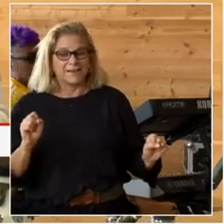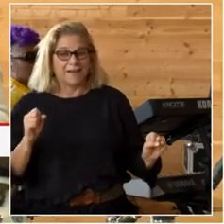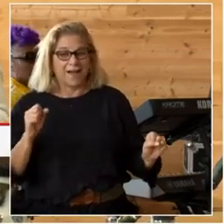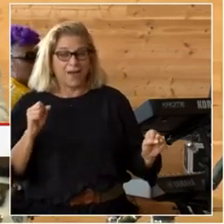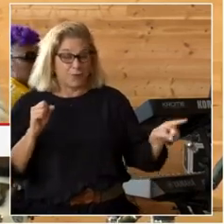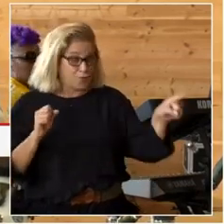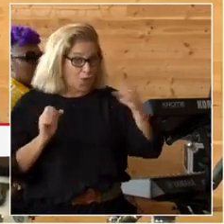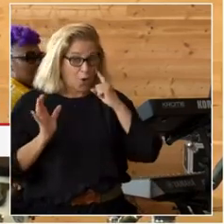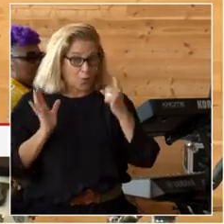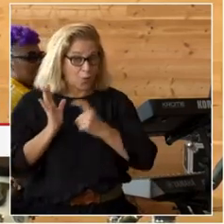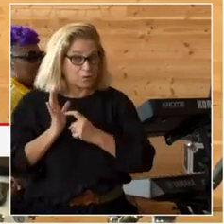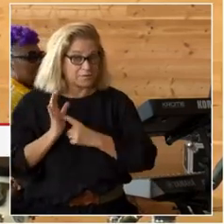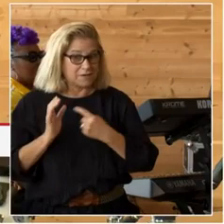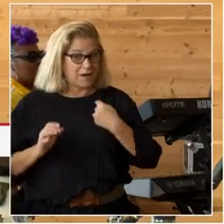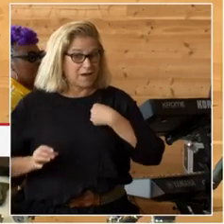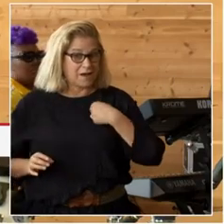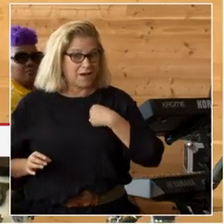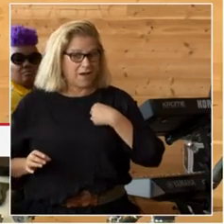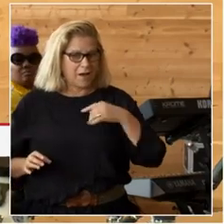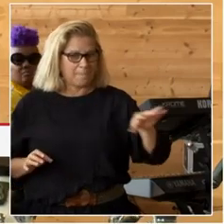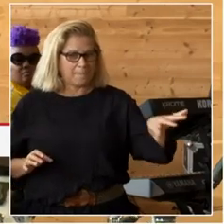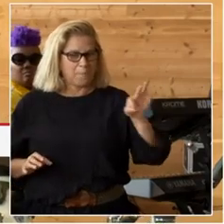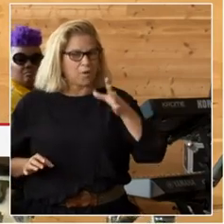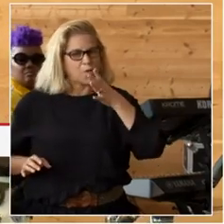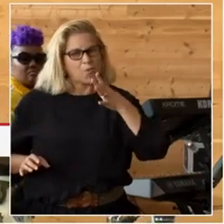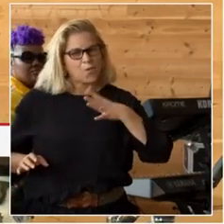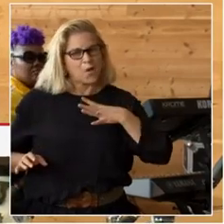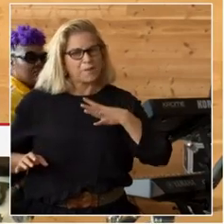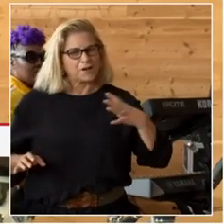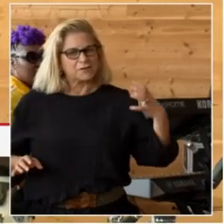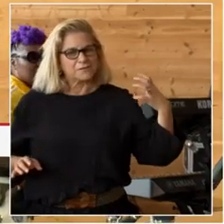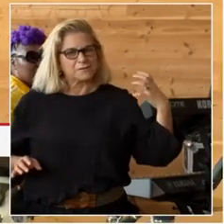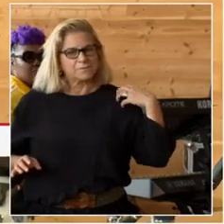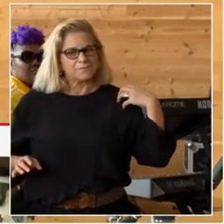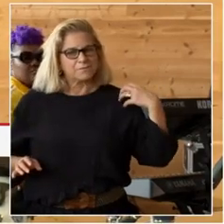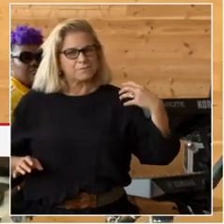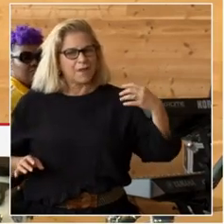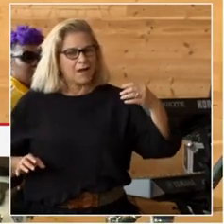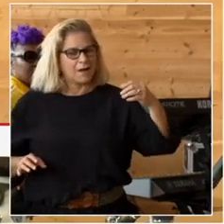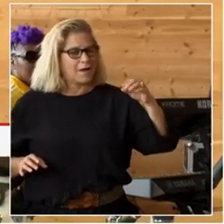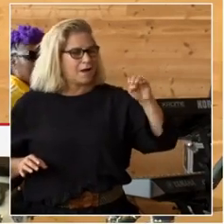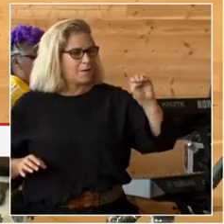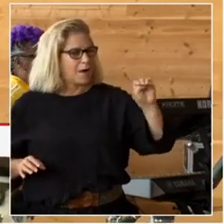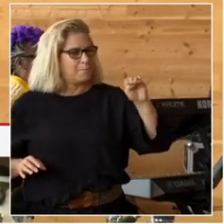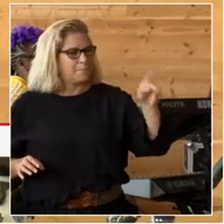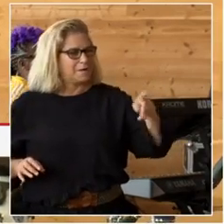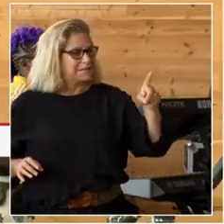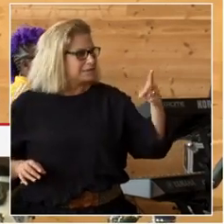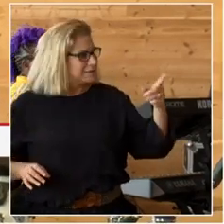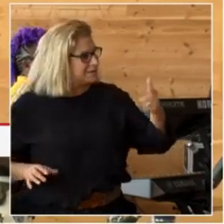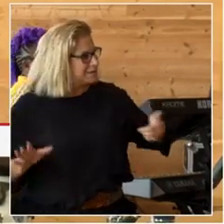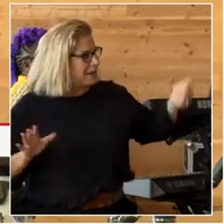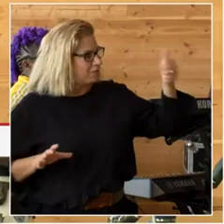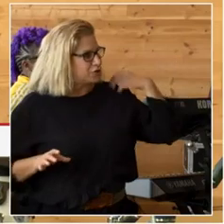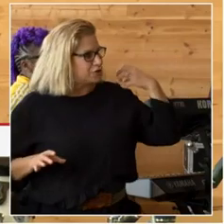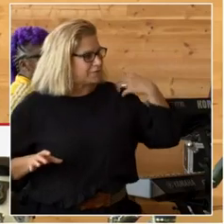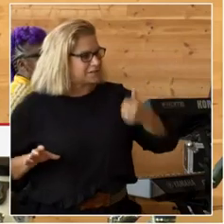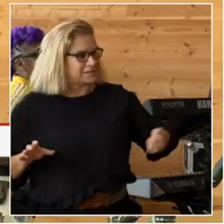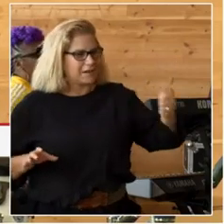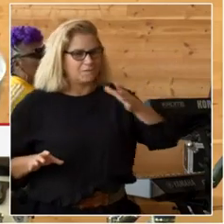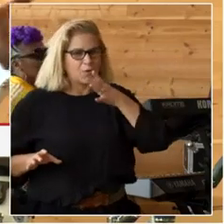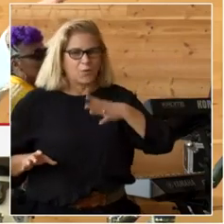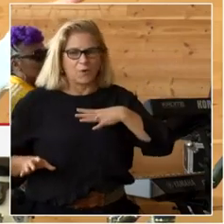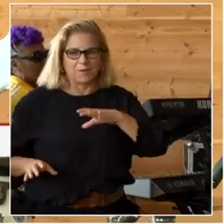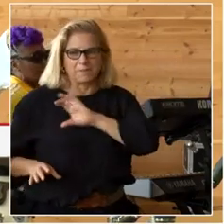notice that I appointed a woman to lead the Metropolitan Police Department. And she has